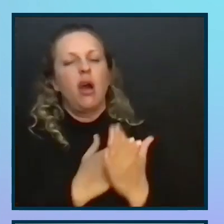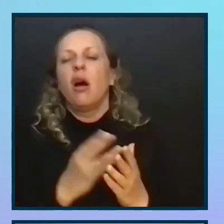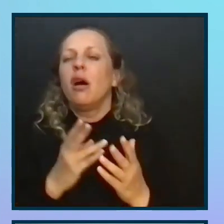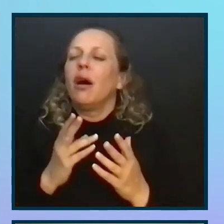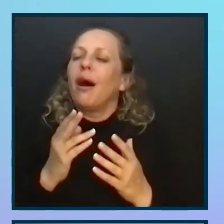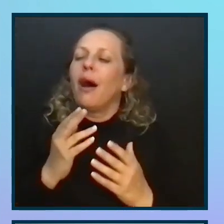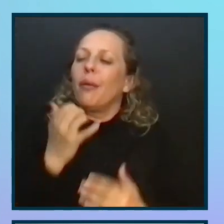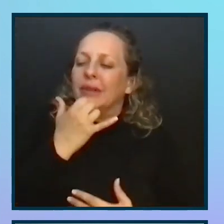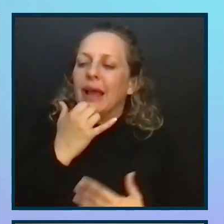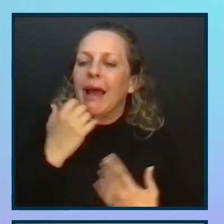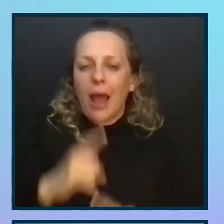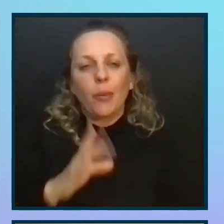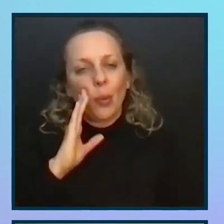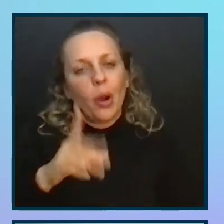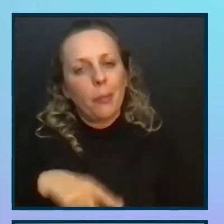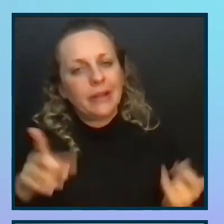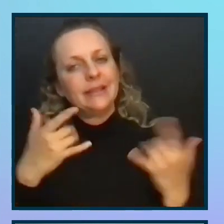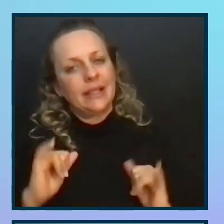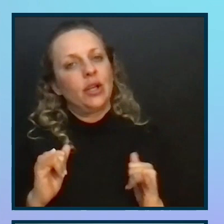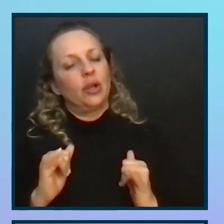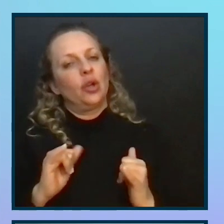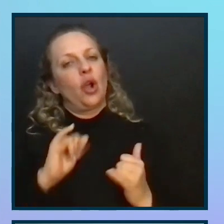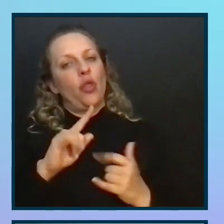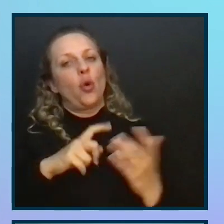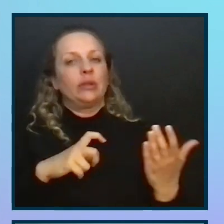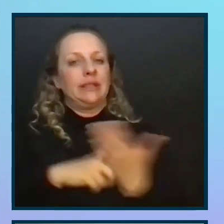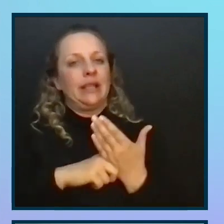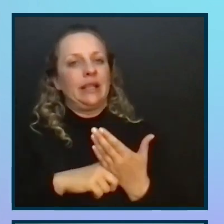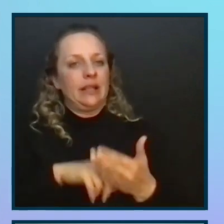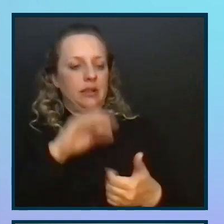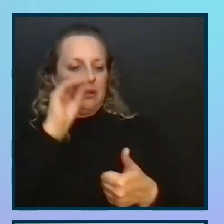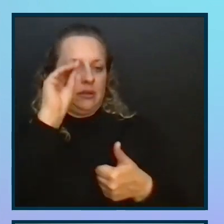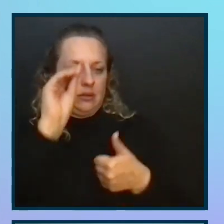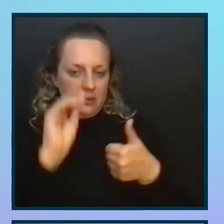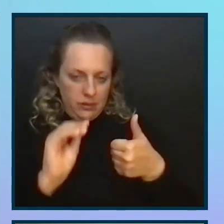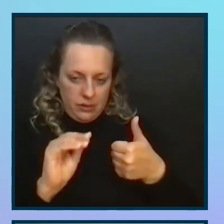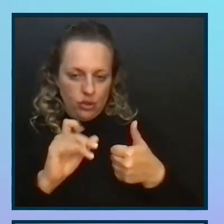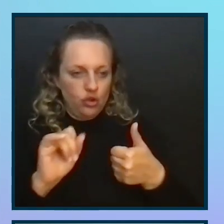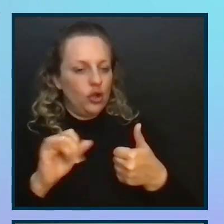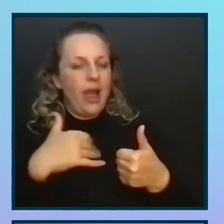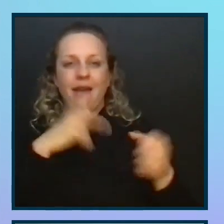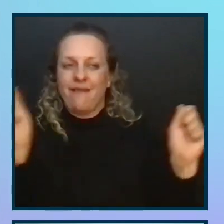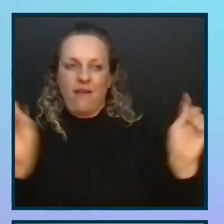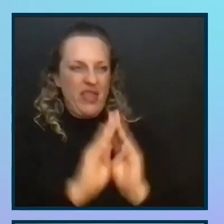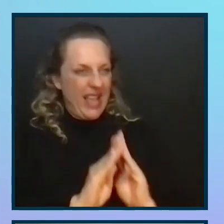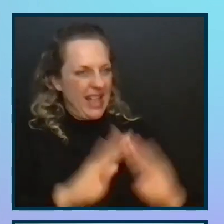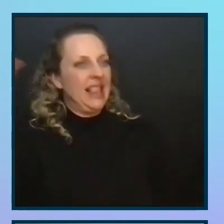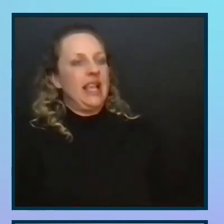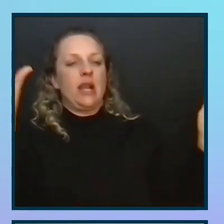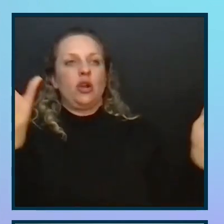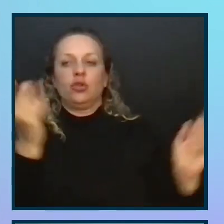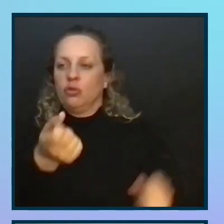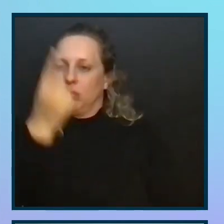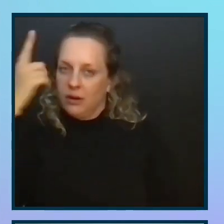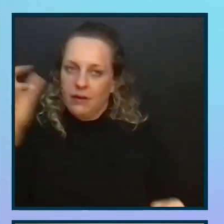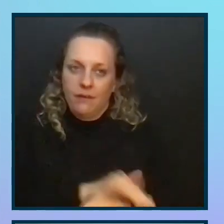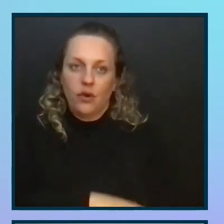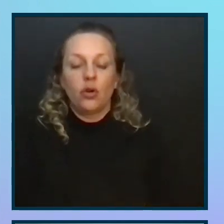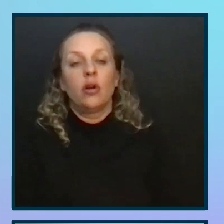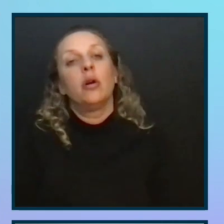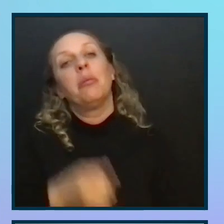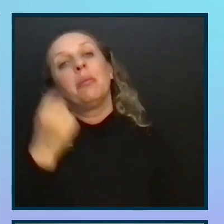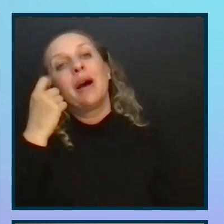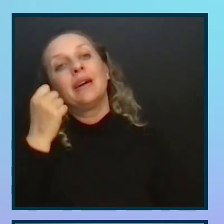something, but that's the idea, is a groom ticket should be ready to be worked on with no questions asked. What grooming is not, though, is a